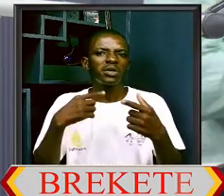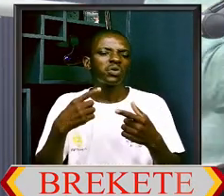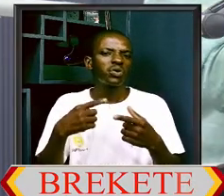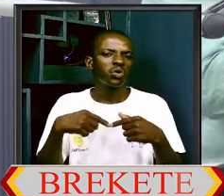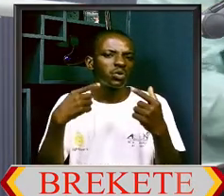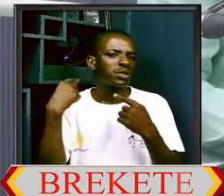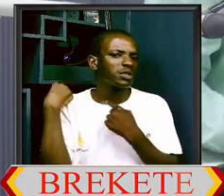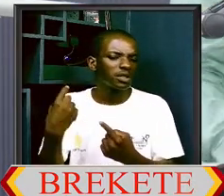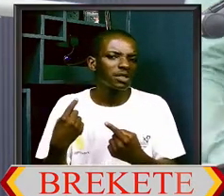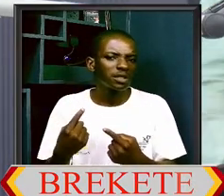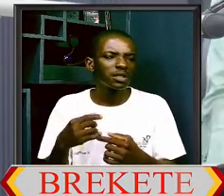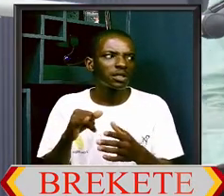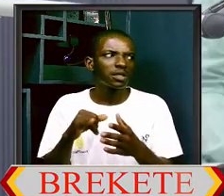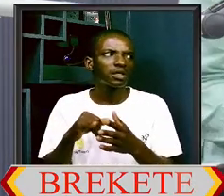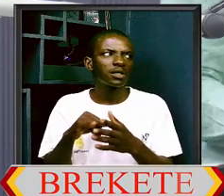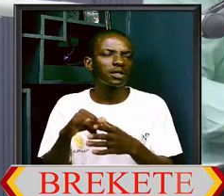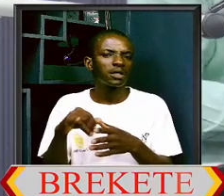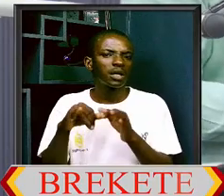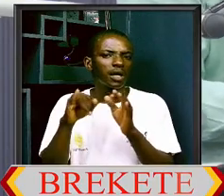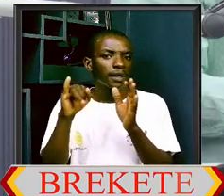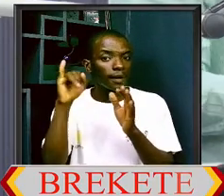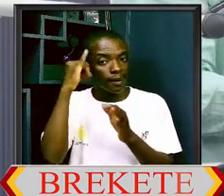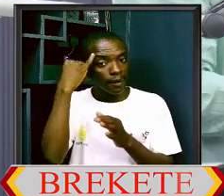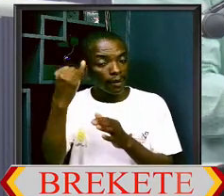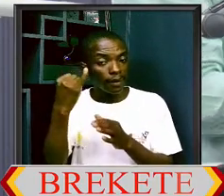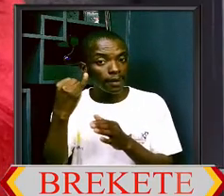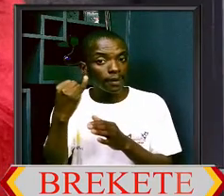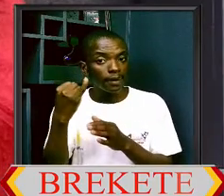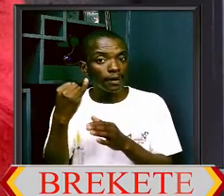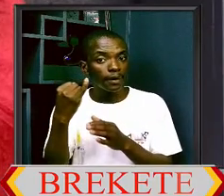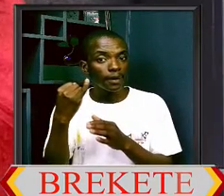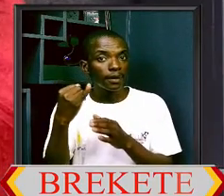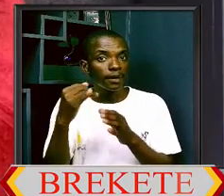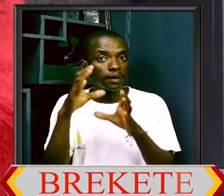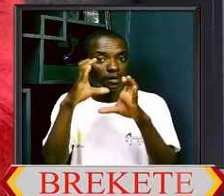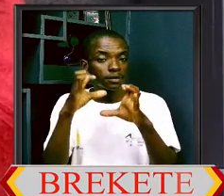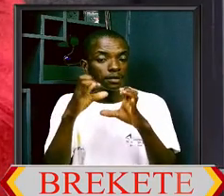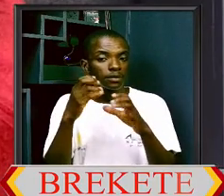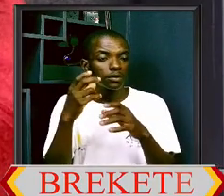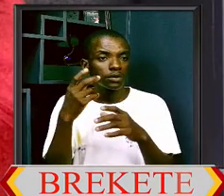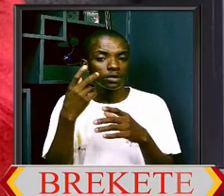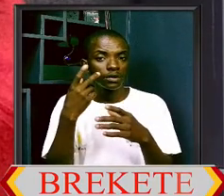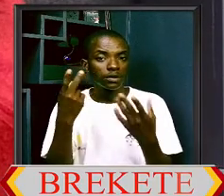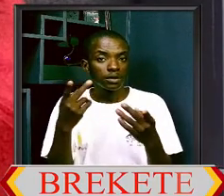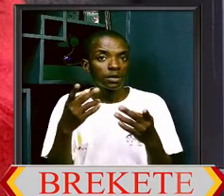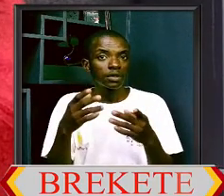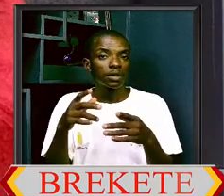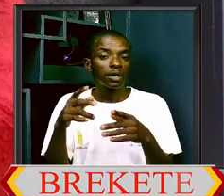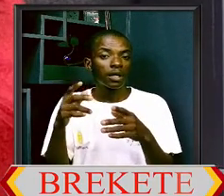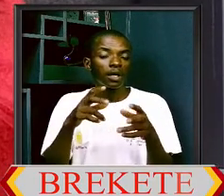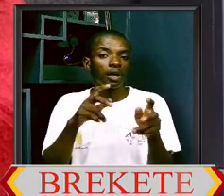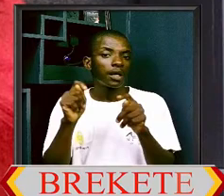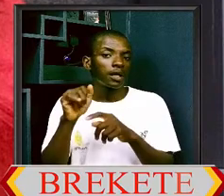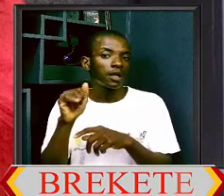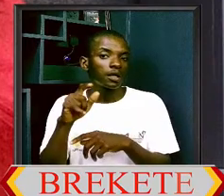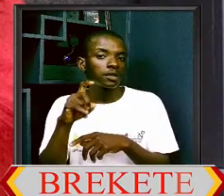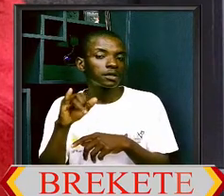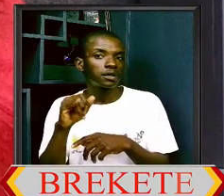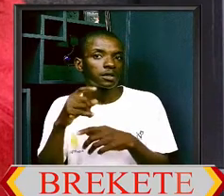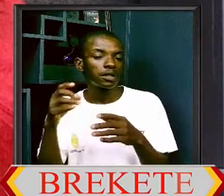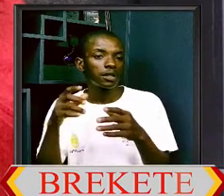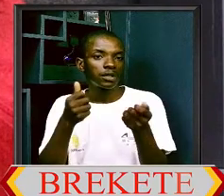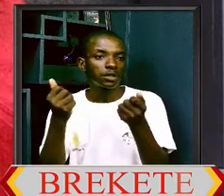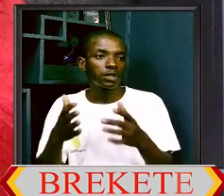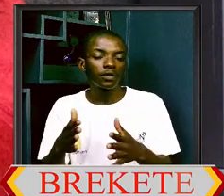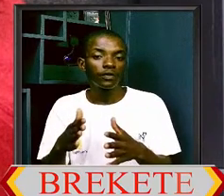go since I take idea snap them when I go see the resemblance now here we Taxi Driver carry in P